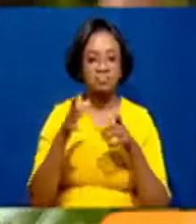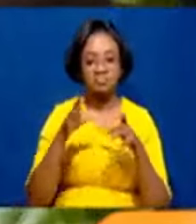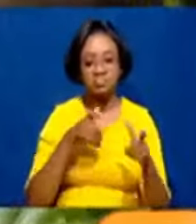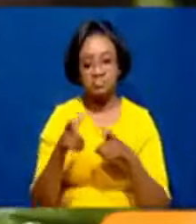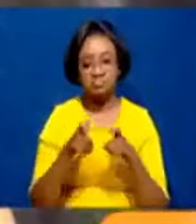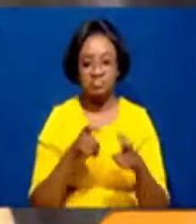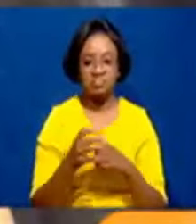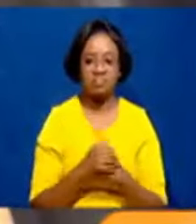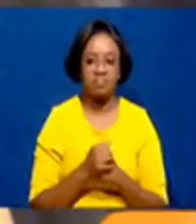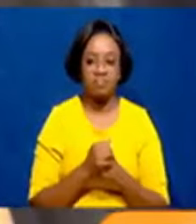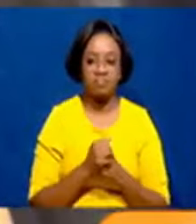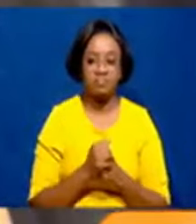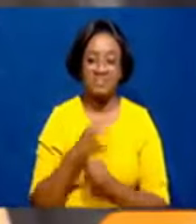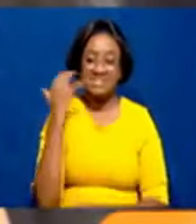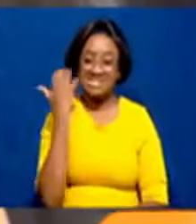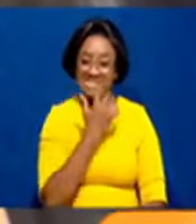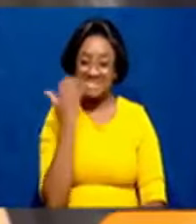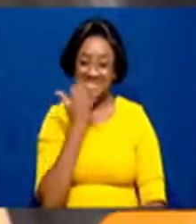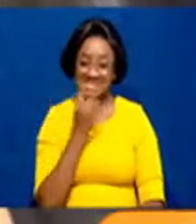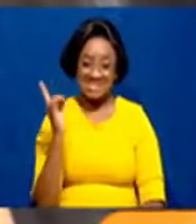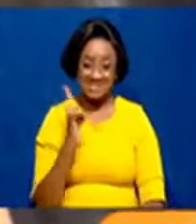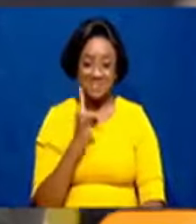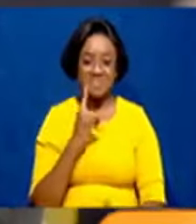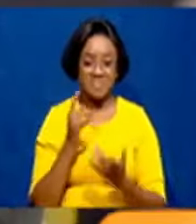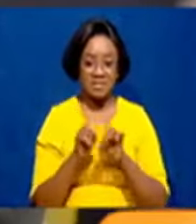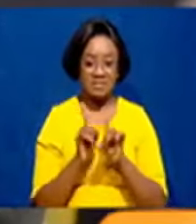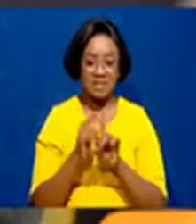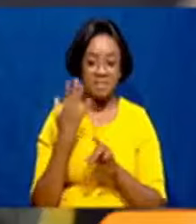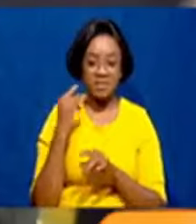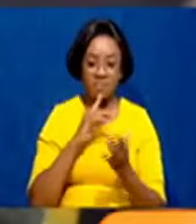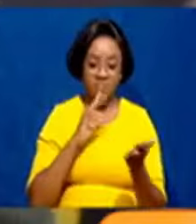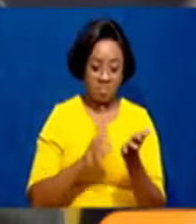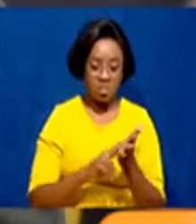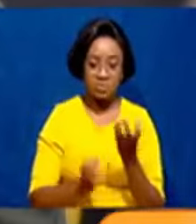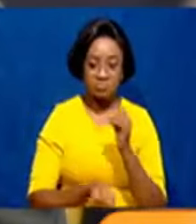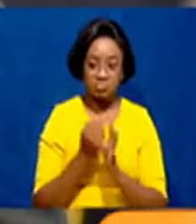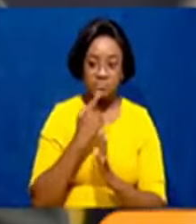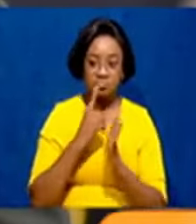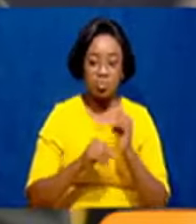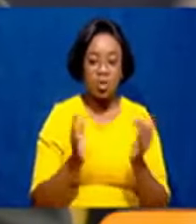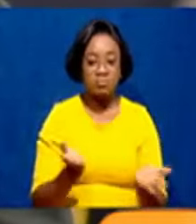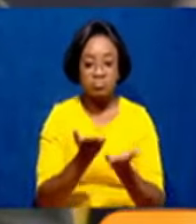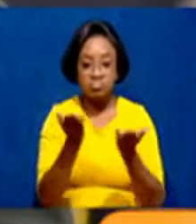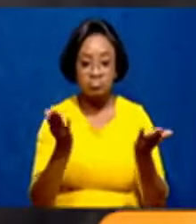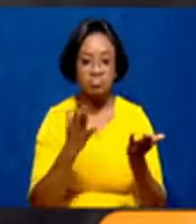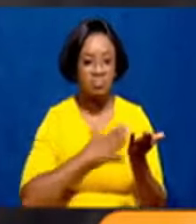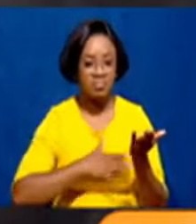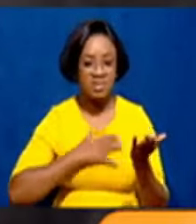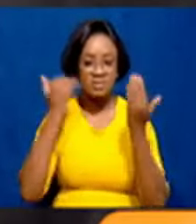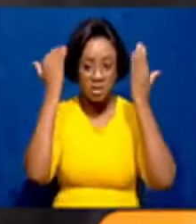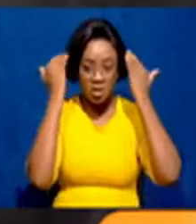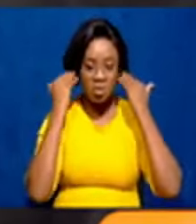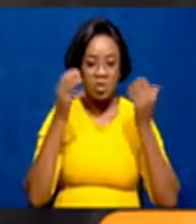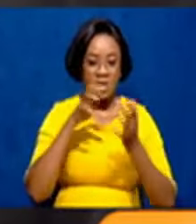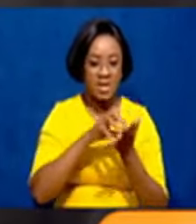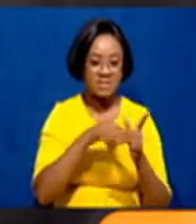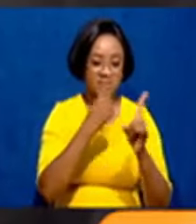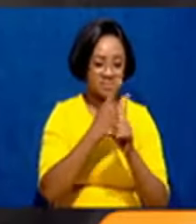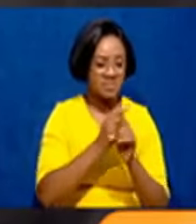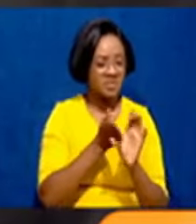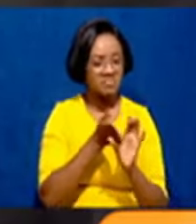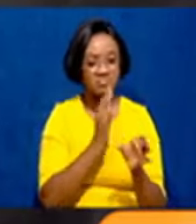governance. Deputy President Rigathi Gachagua, who presided over the report launch, urged stakeholders to withdraw court cases, which he said